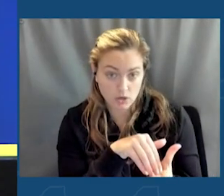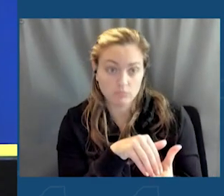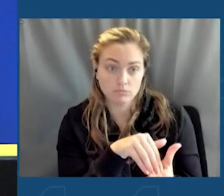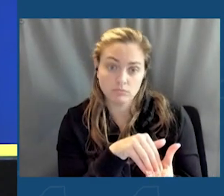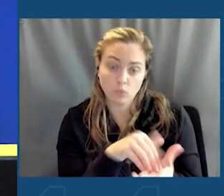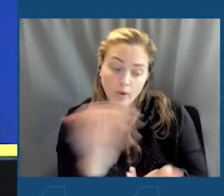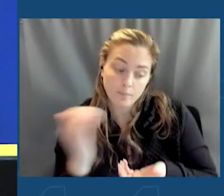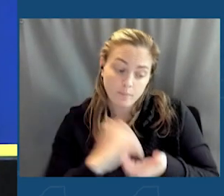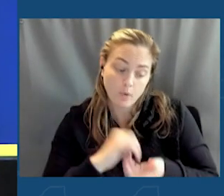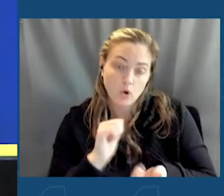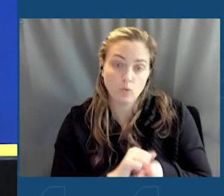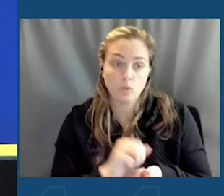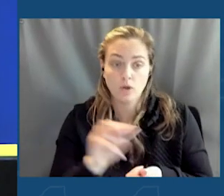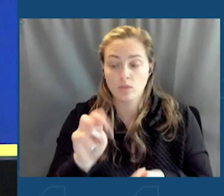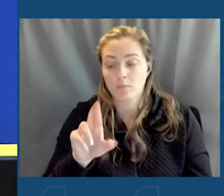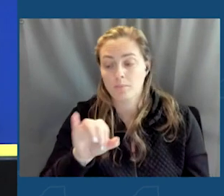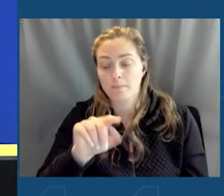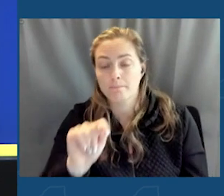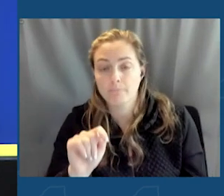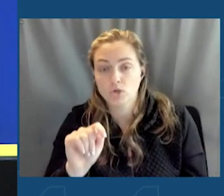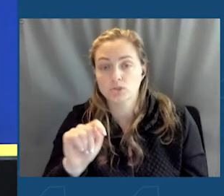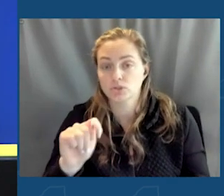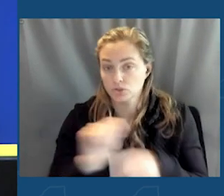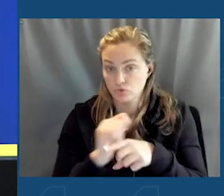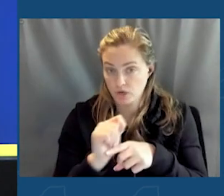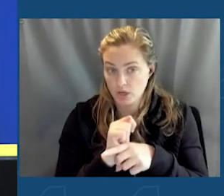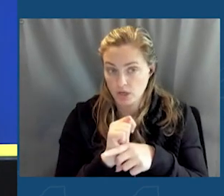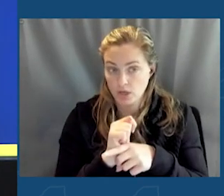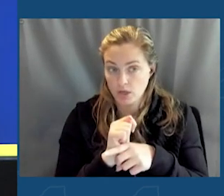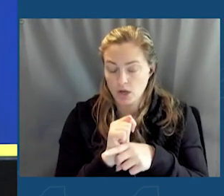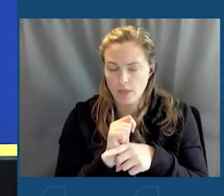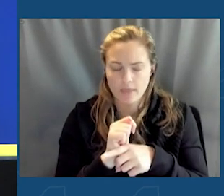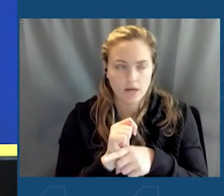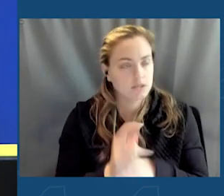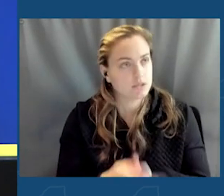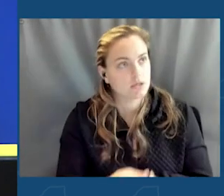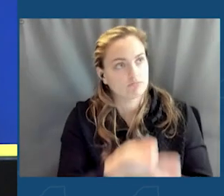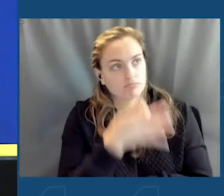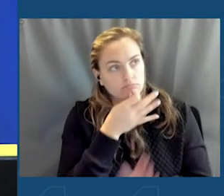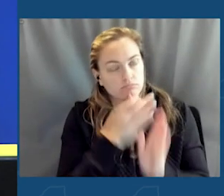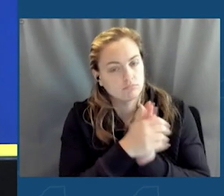partnership with Maersk Training, which is an elite, really,